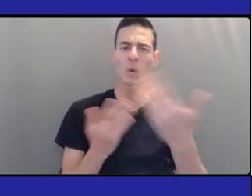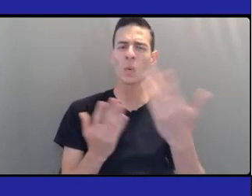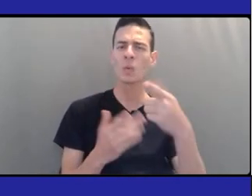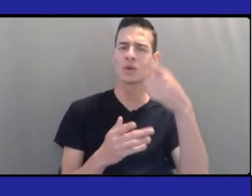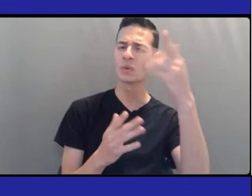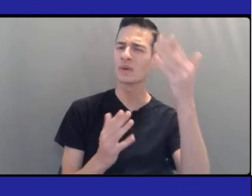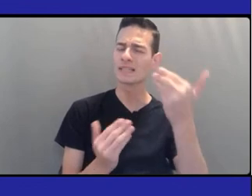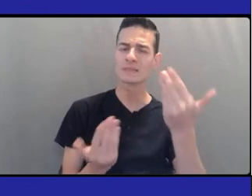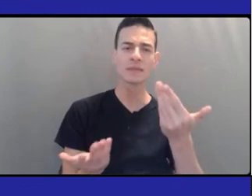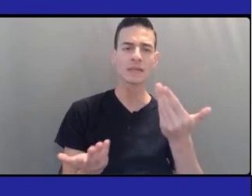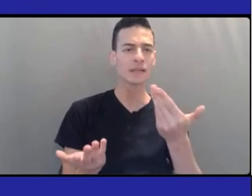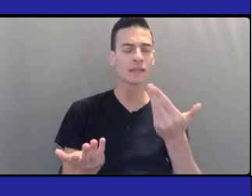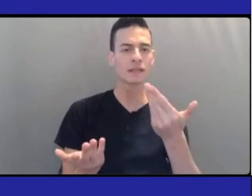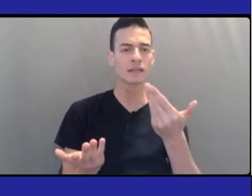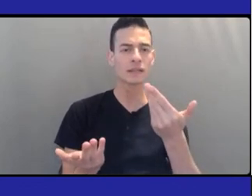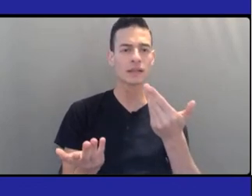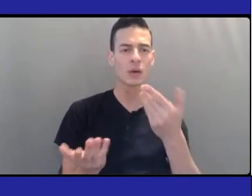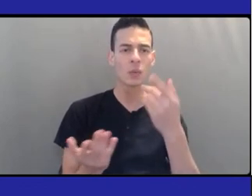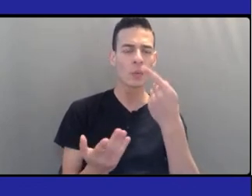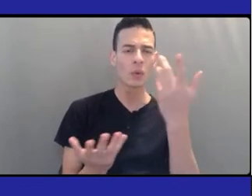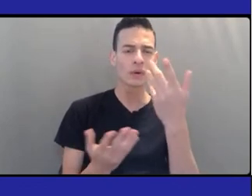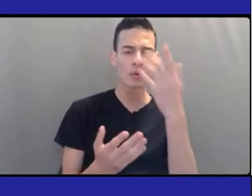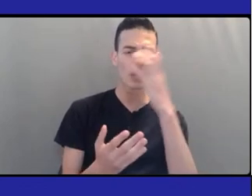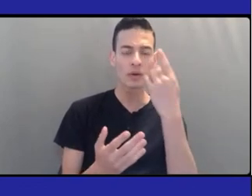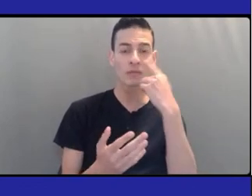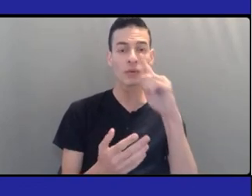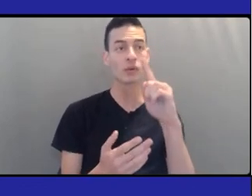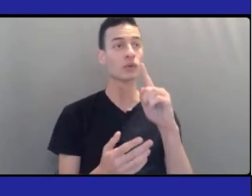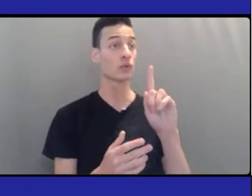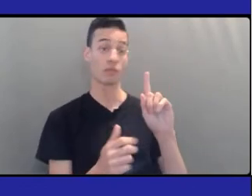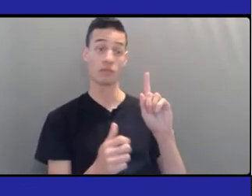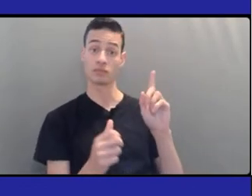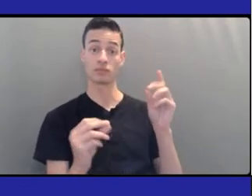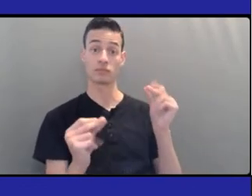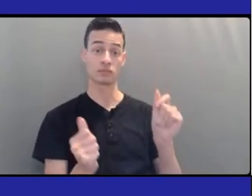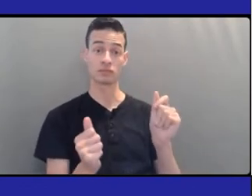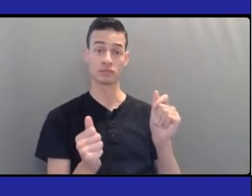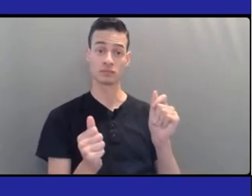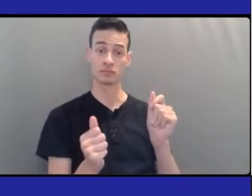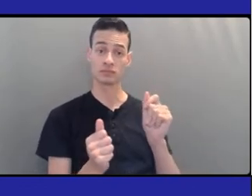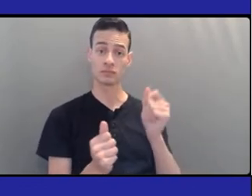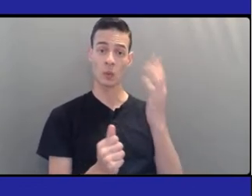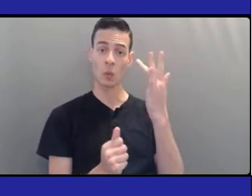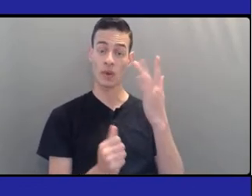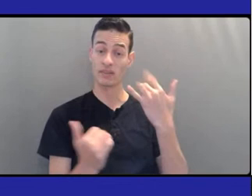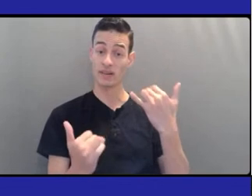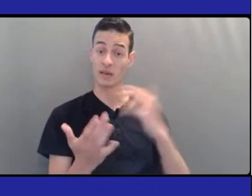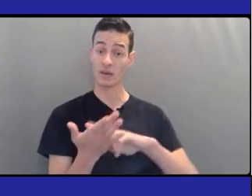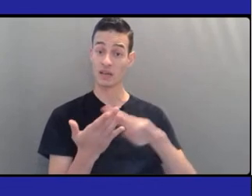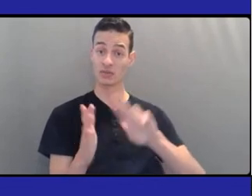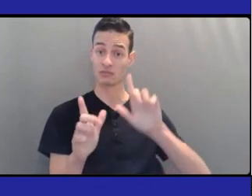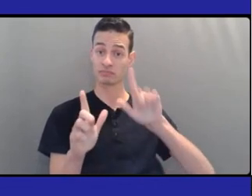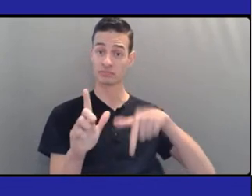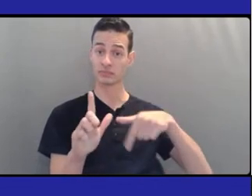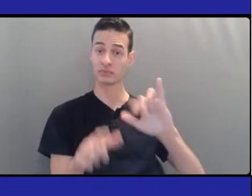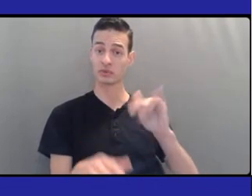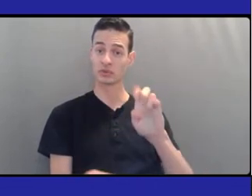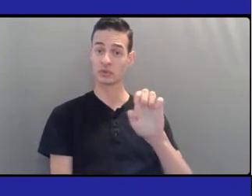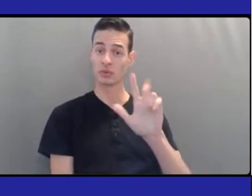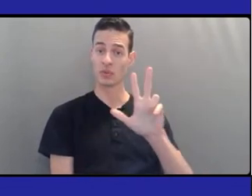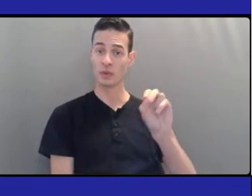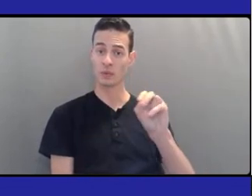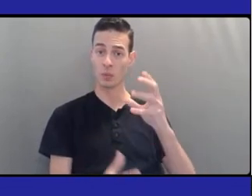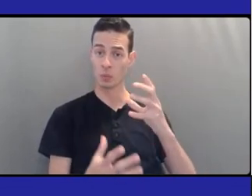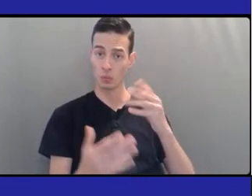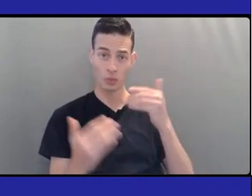are you looking for? So it's going to start immediately because the contract is up June 30th. So we want to start this immediately.